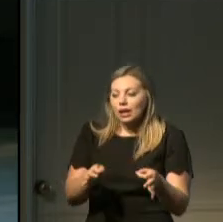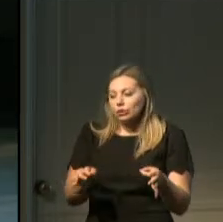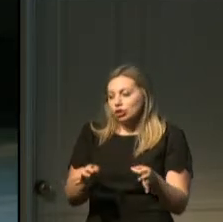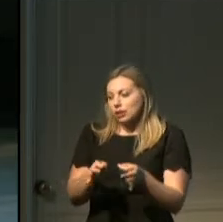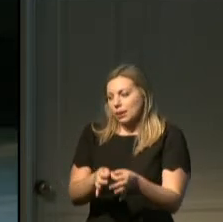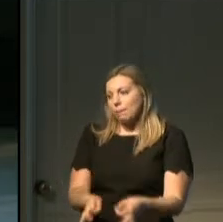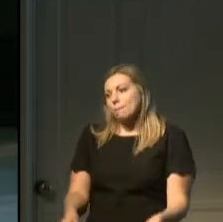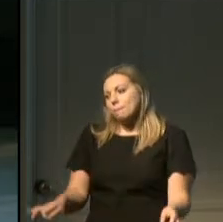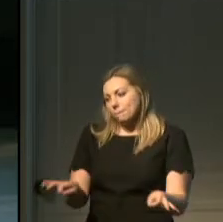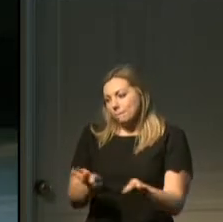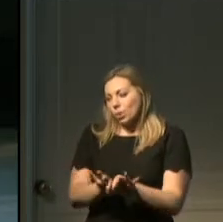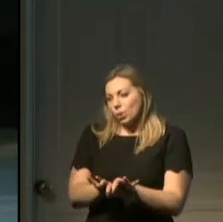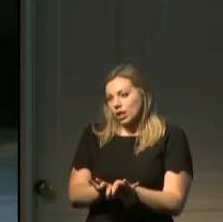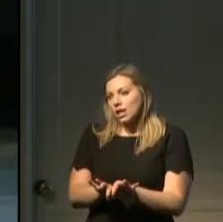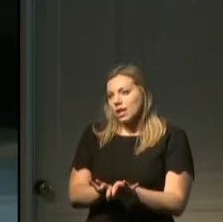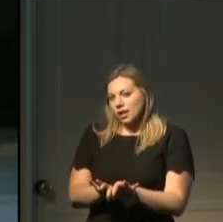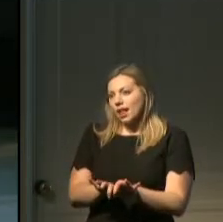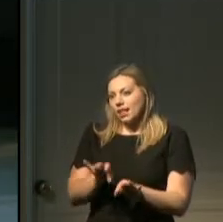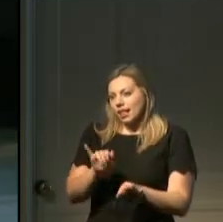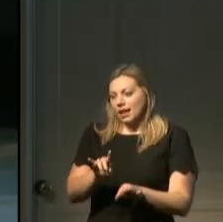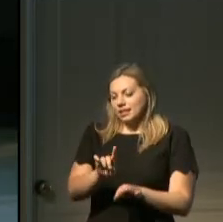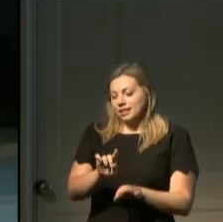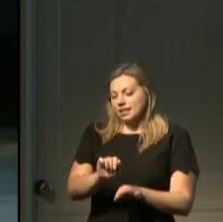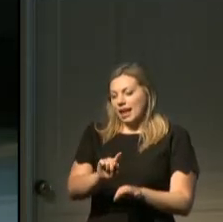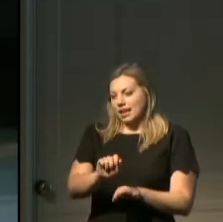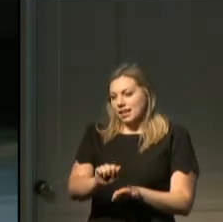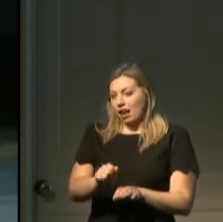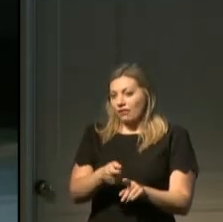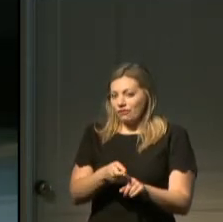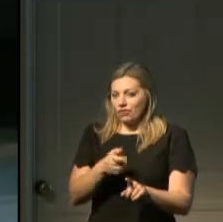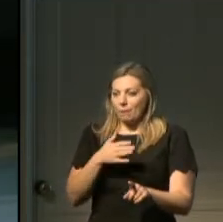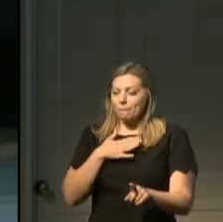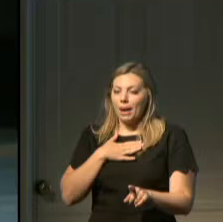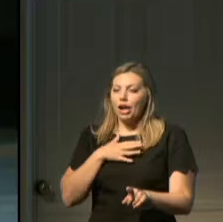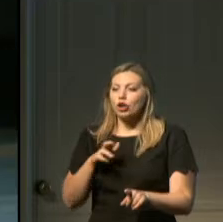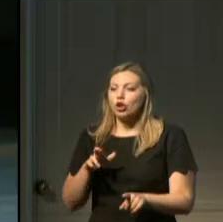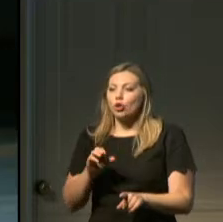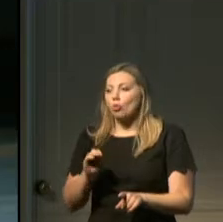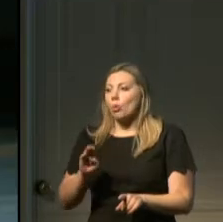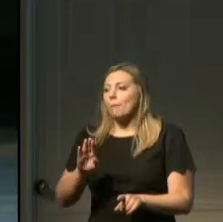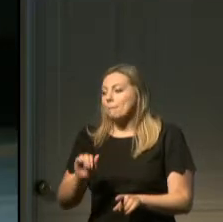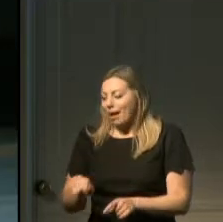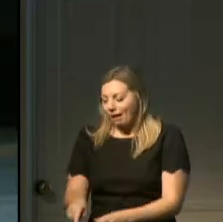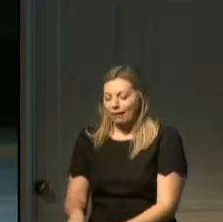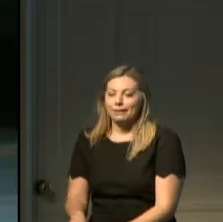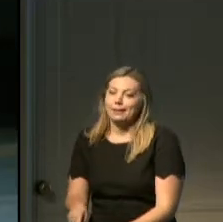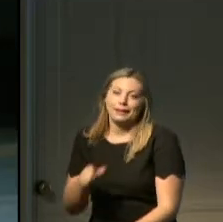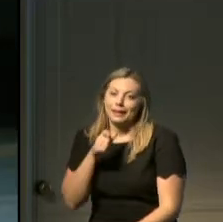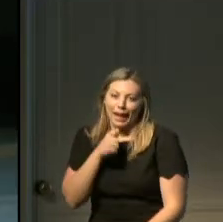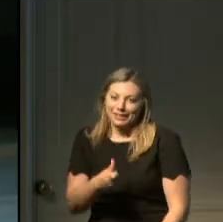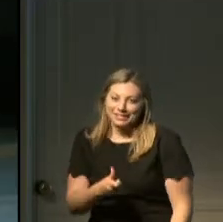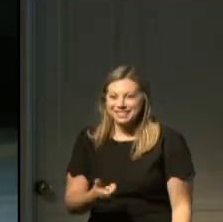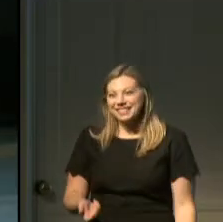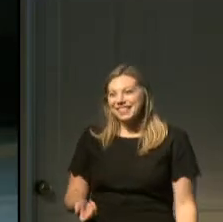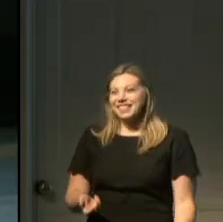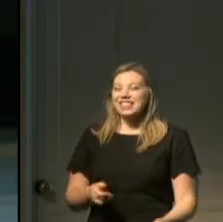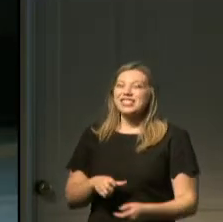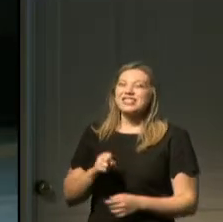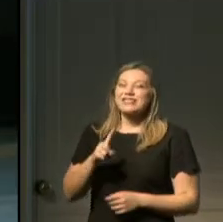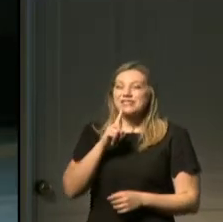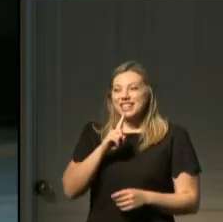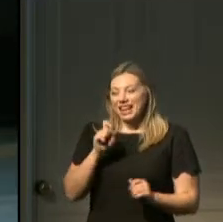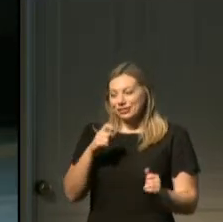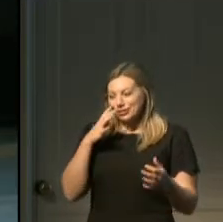and the data coming off of my Roomba probably isn't. So so making